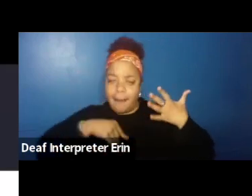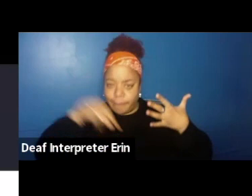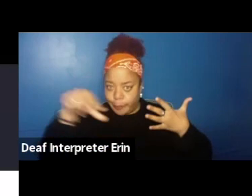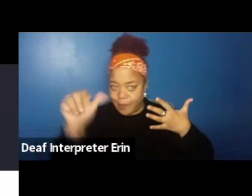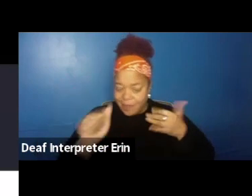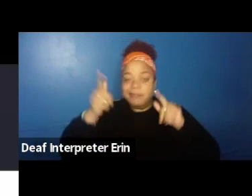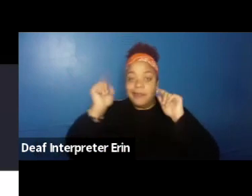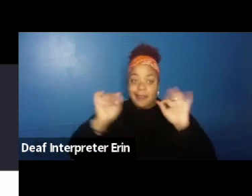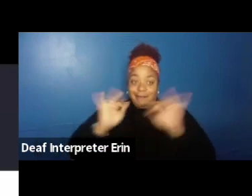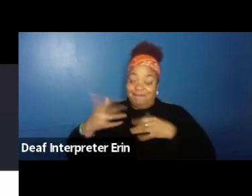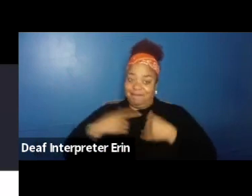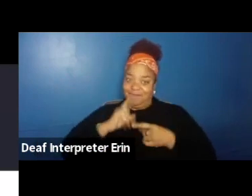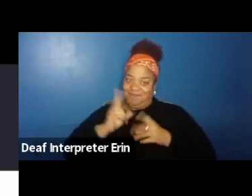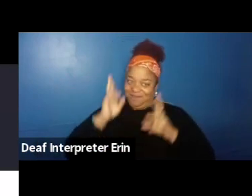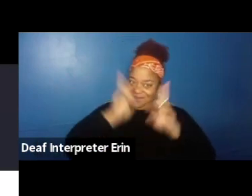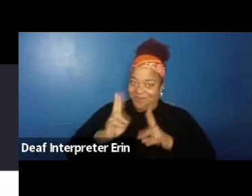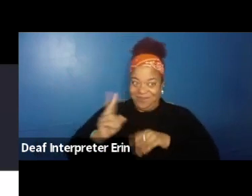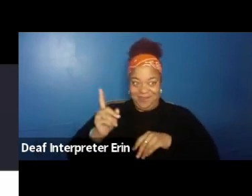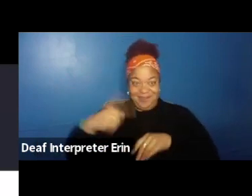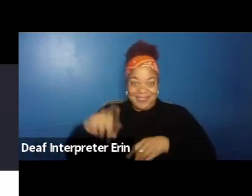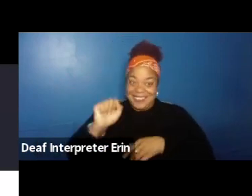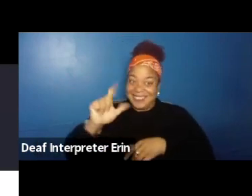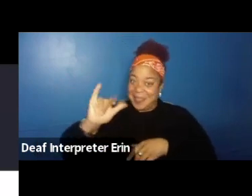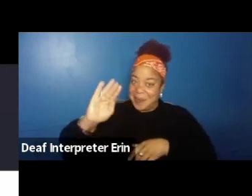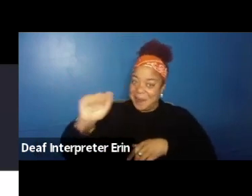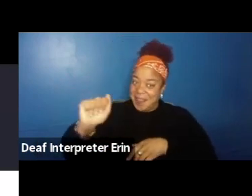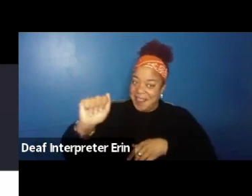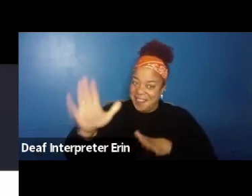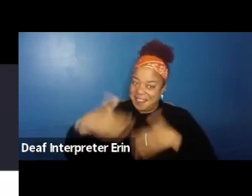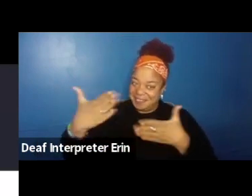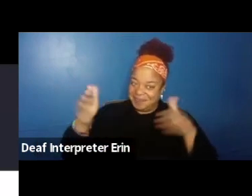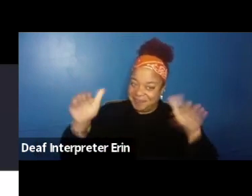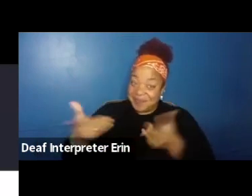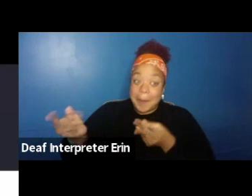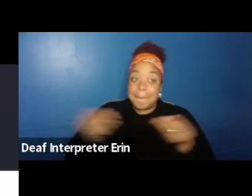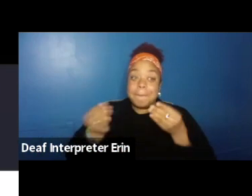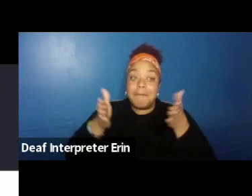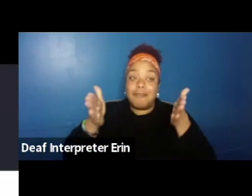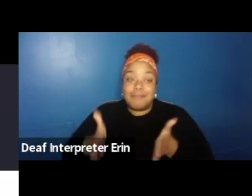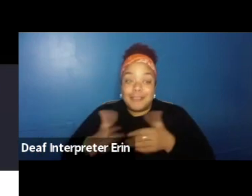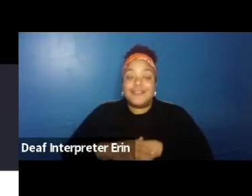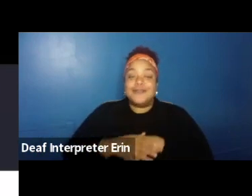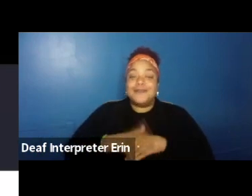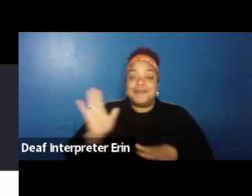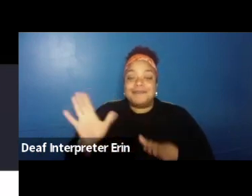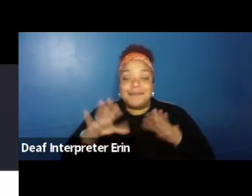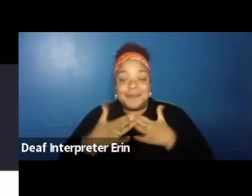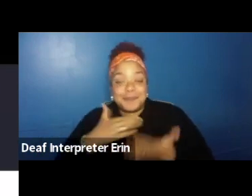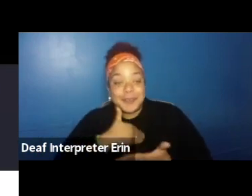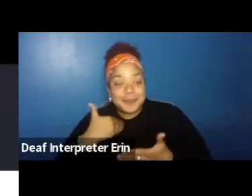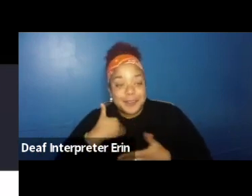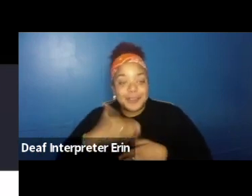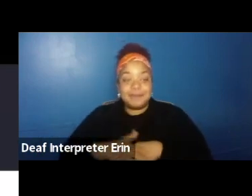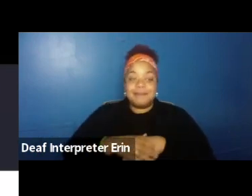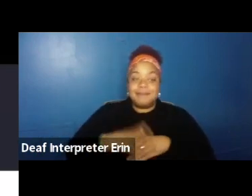to Selima, who is our moderator for this evening. Selima is an IDHA member, and I'm really excited to hear from her